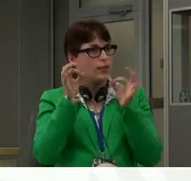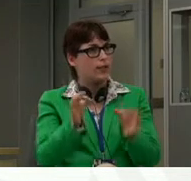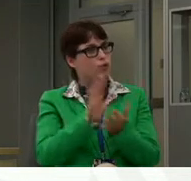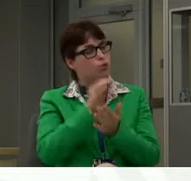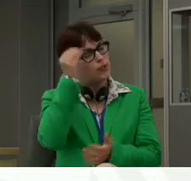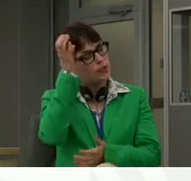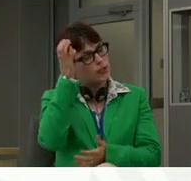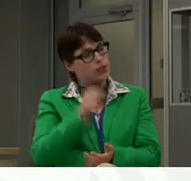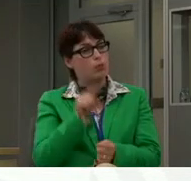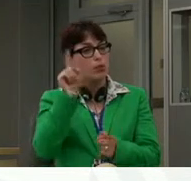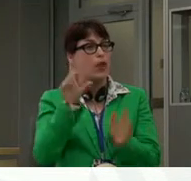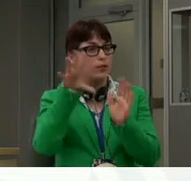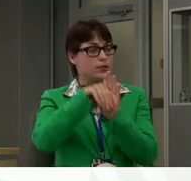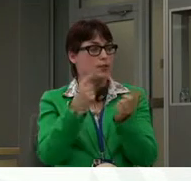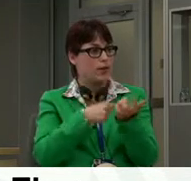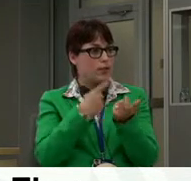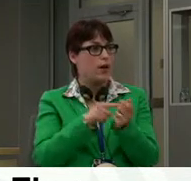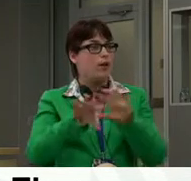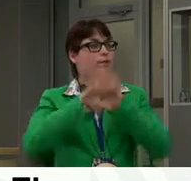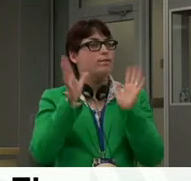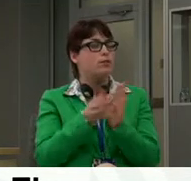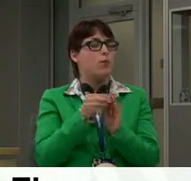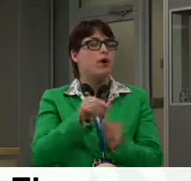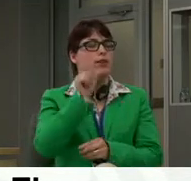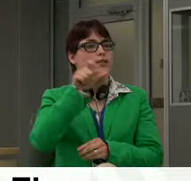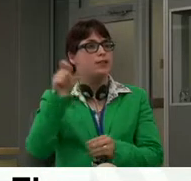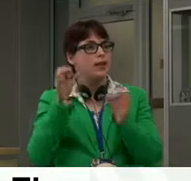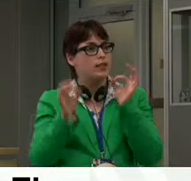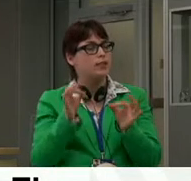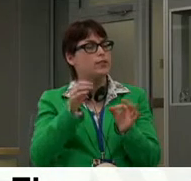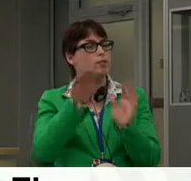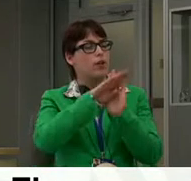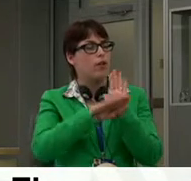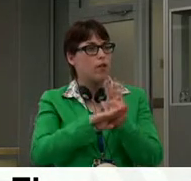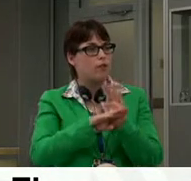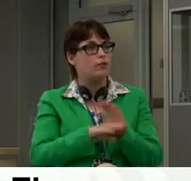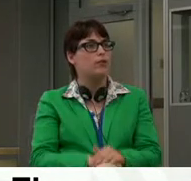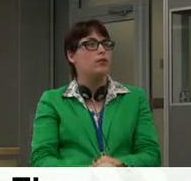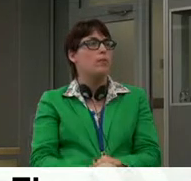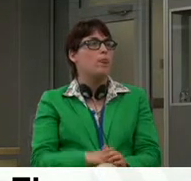These documents expresses the need and necessity for